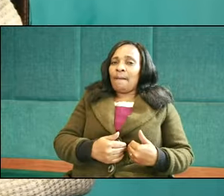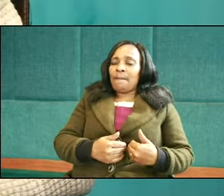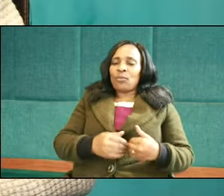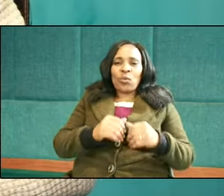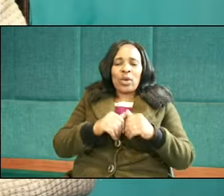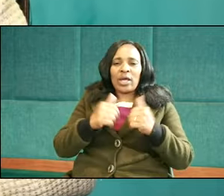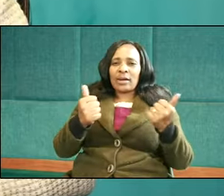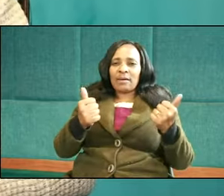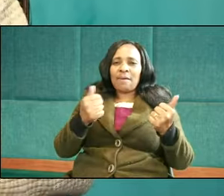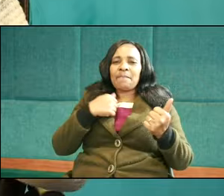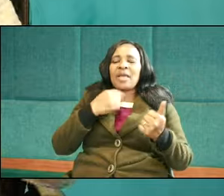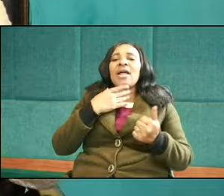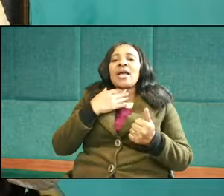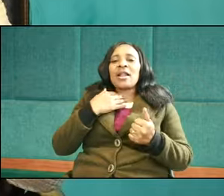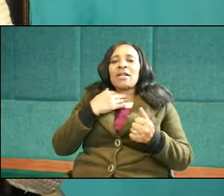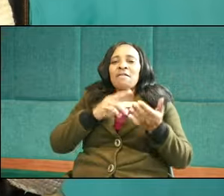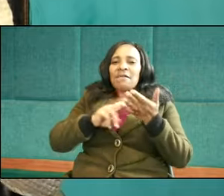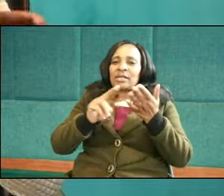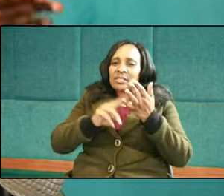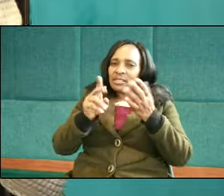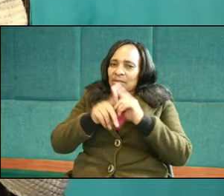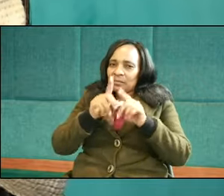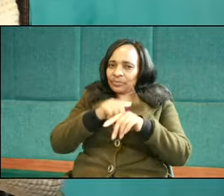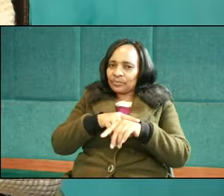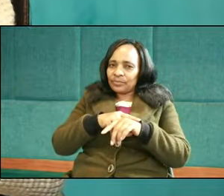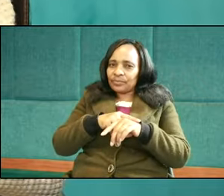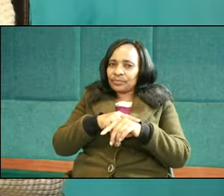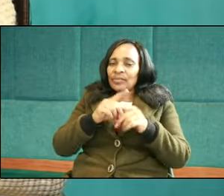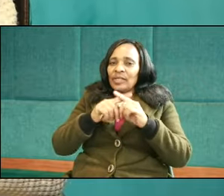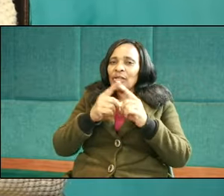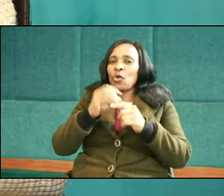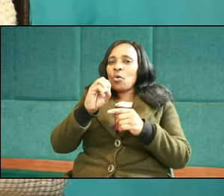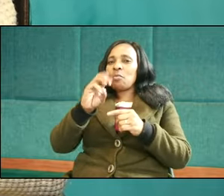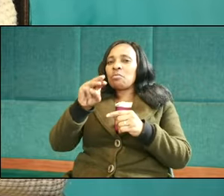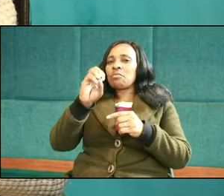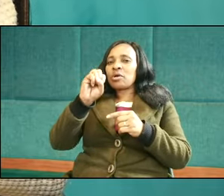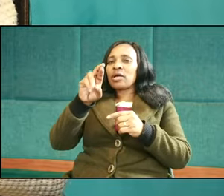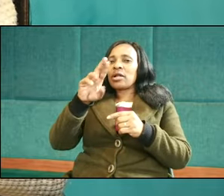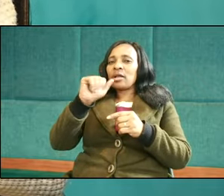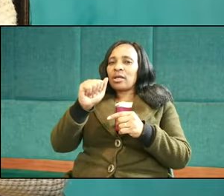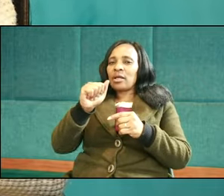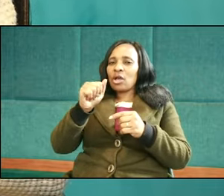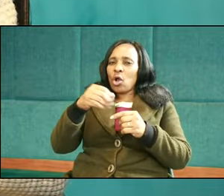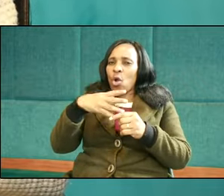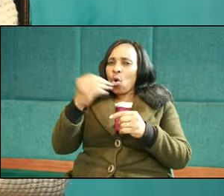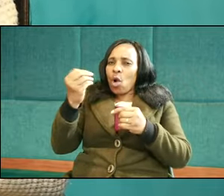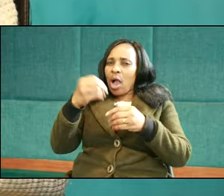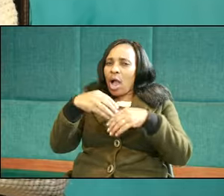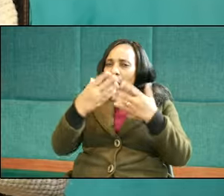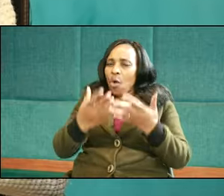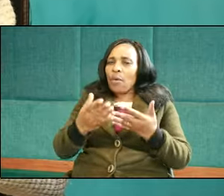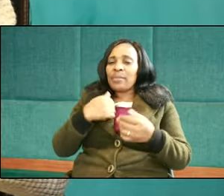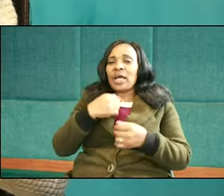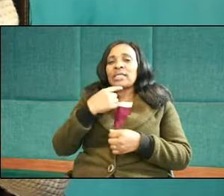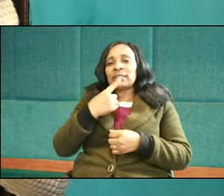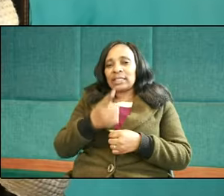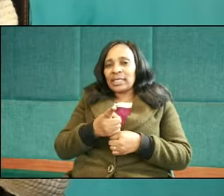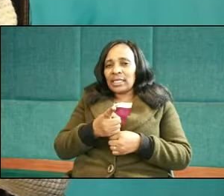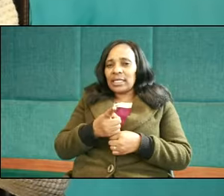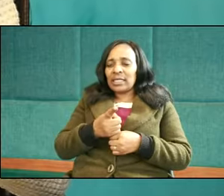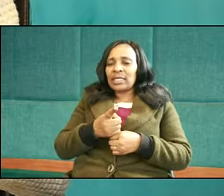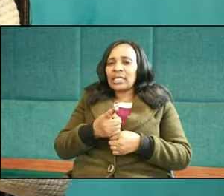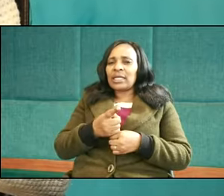Wow, I really like this verse as well. And then Mary, of course, is going to go after, but I'd like to say that the soul is